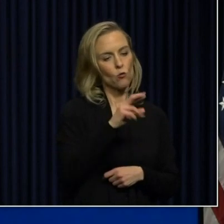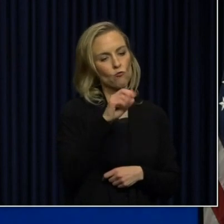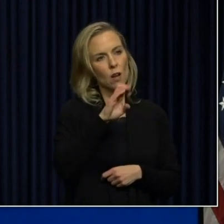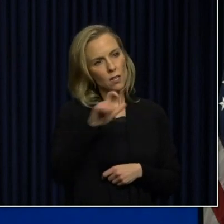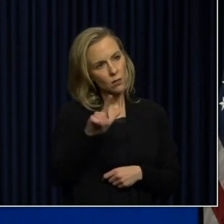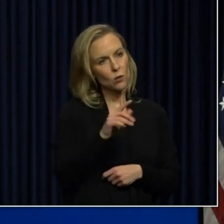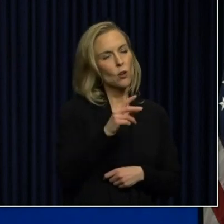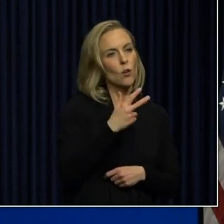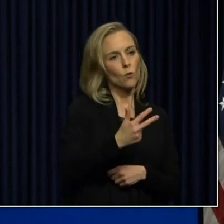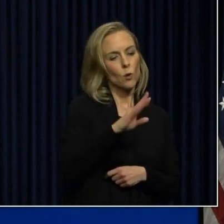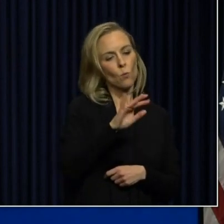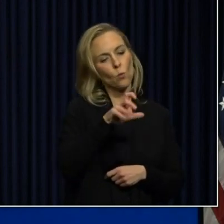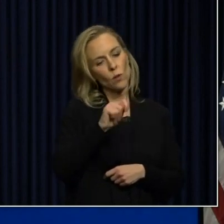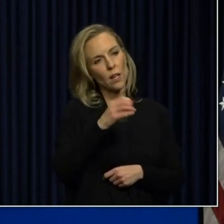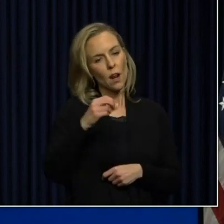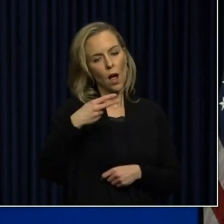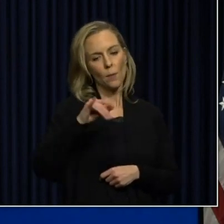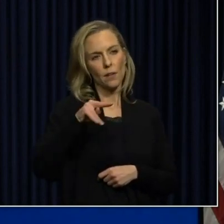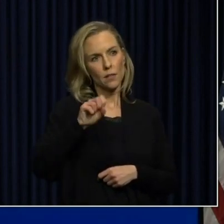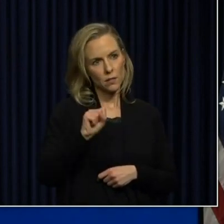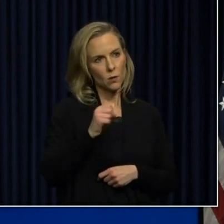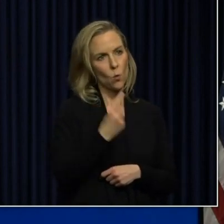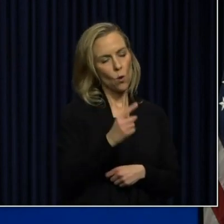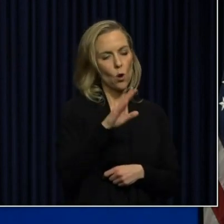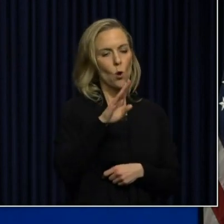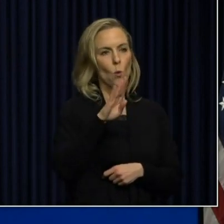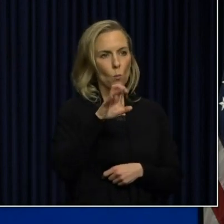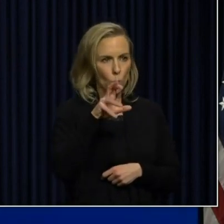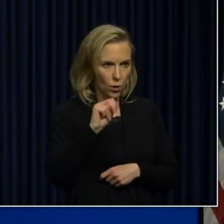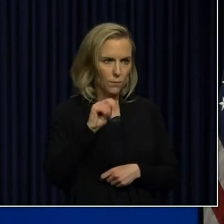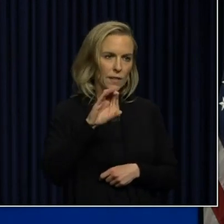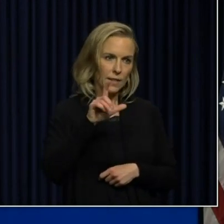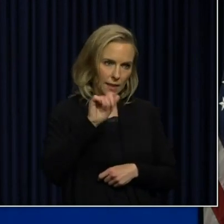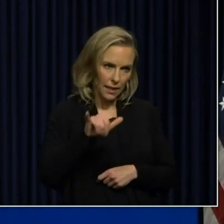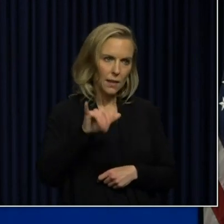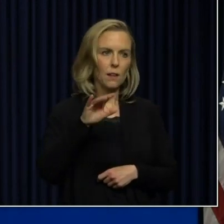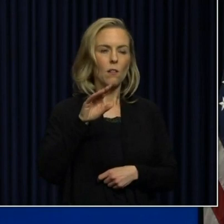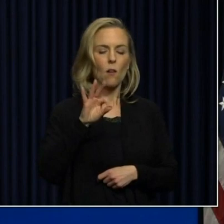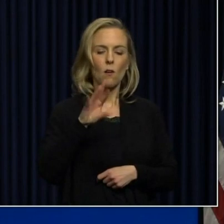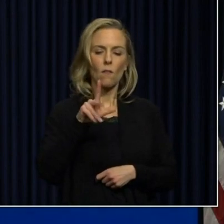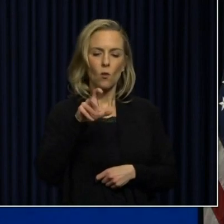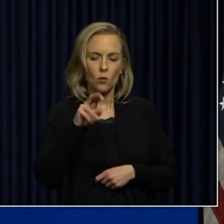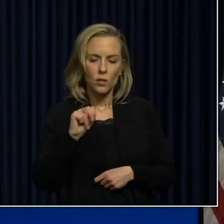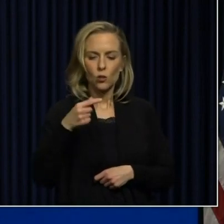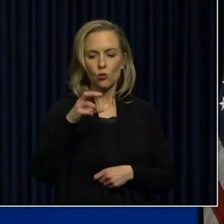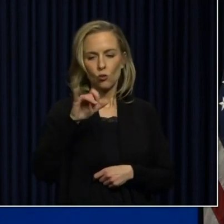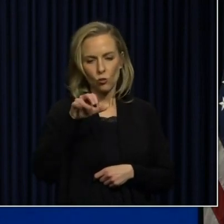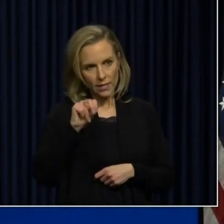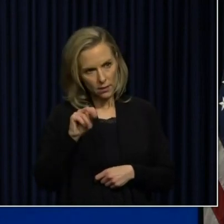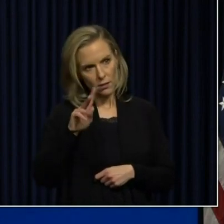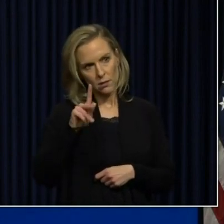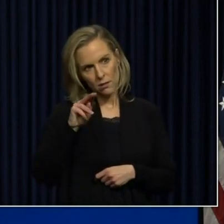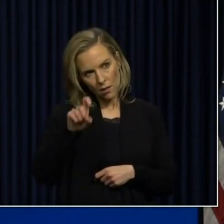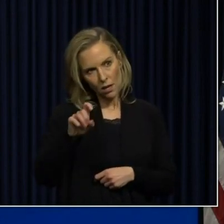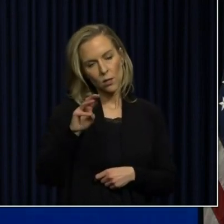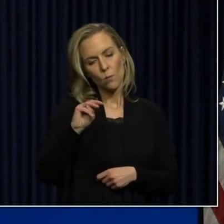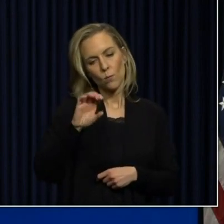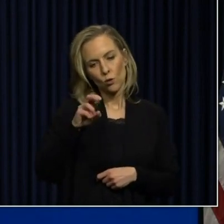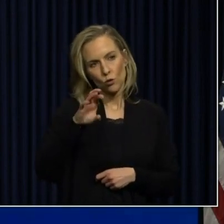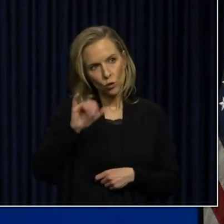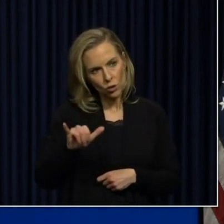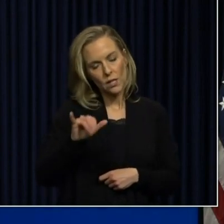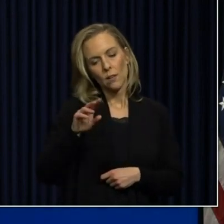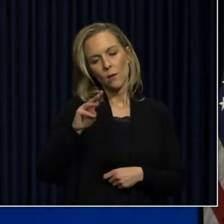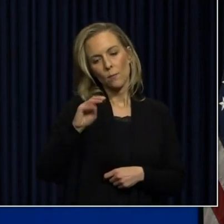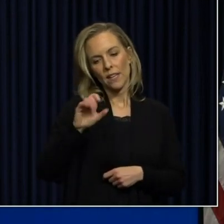2 in Bullitt and Hopkins, and 1 in Bourbon, Campbell, Clay, Cumberland, Fulton, Grayson, Knox, Lewis, McCreary,